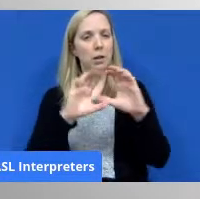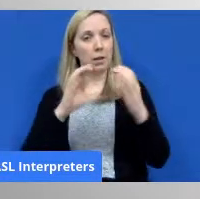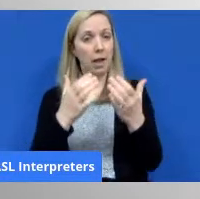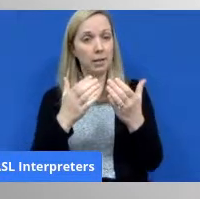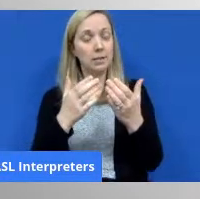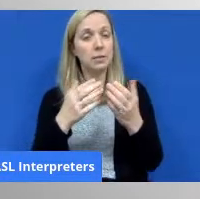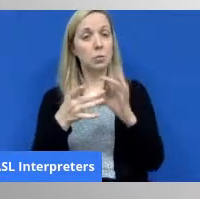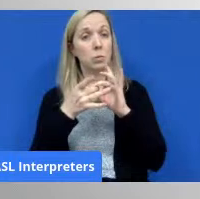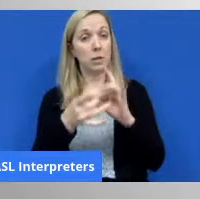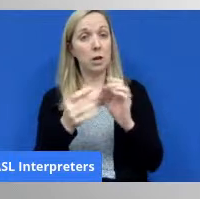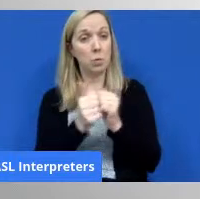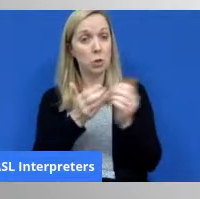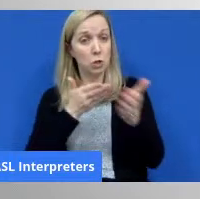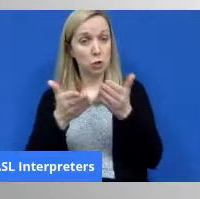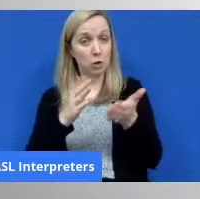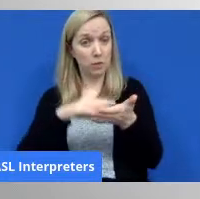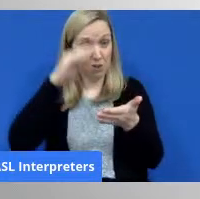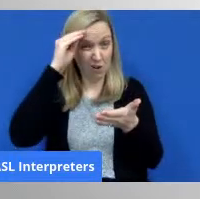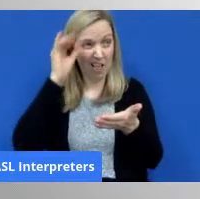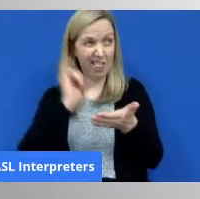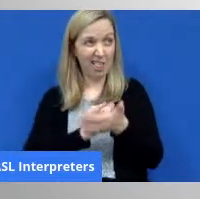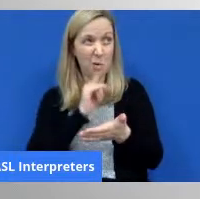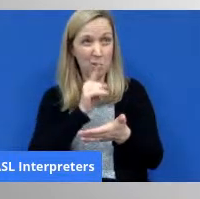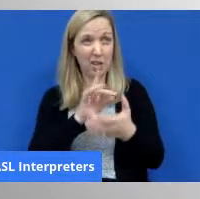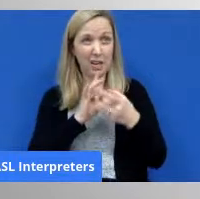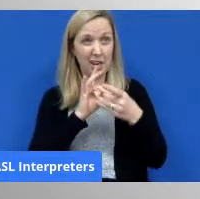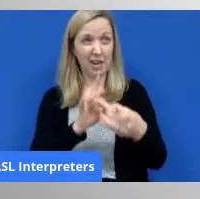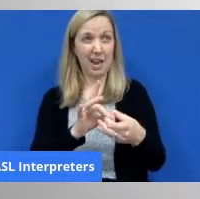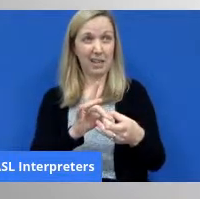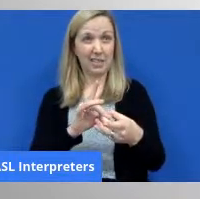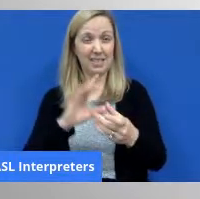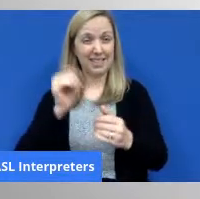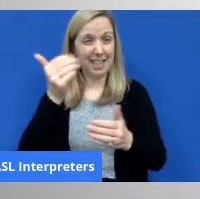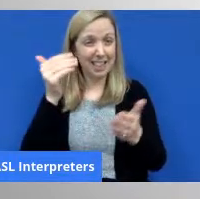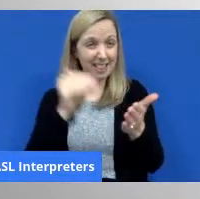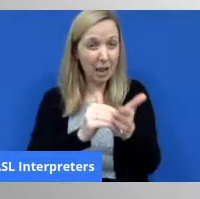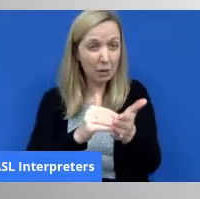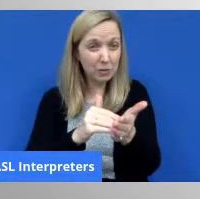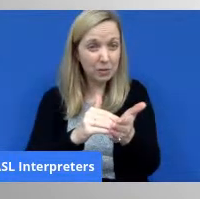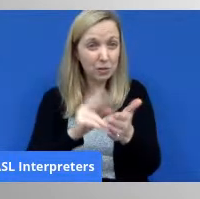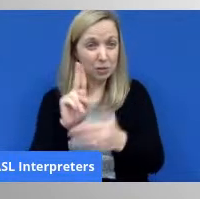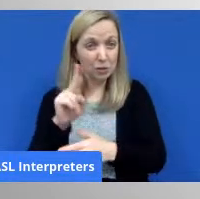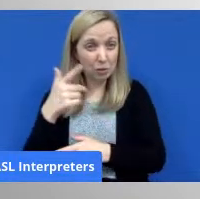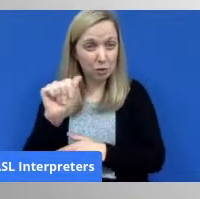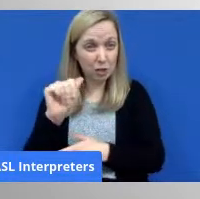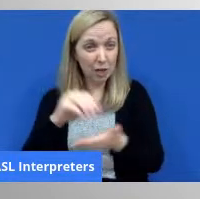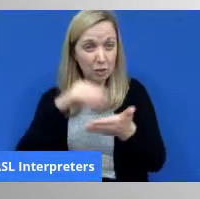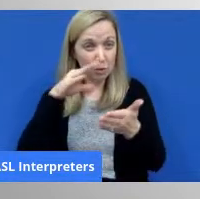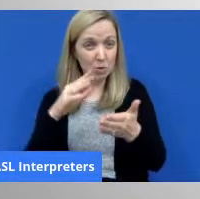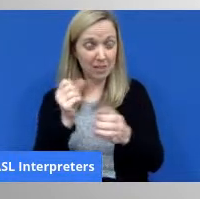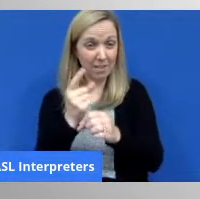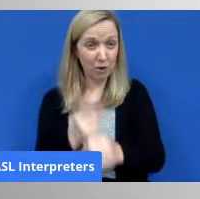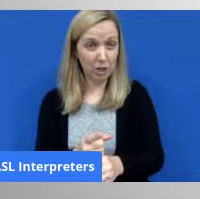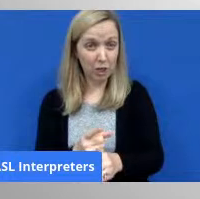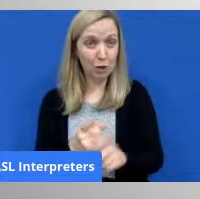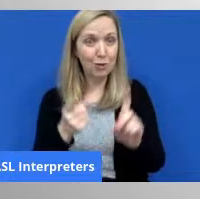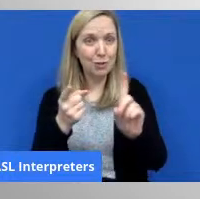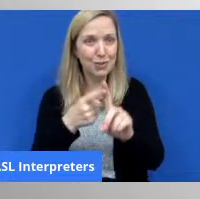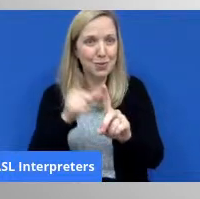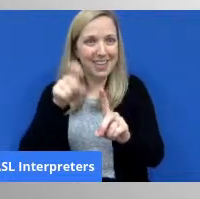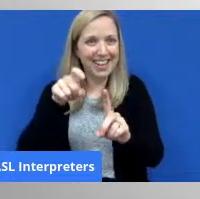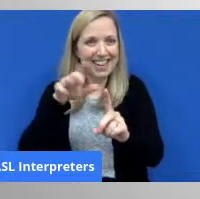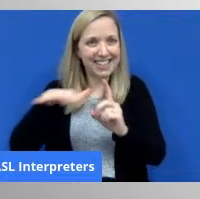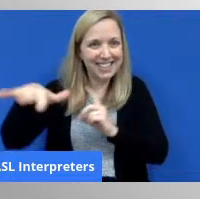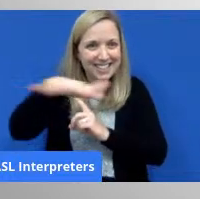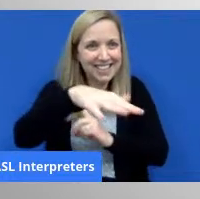actually connects nearly 10,000 UGA students a year to community needs and